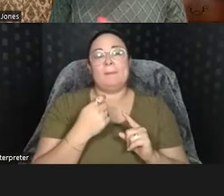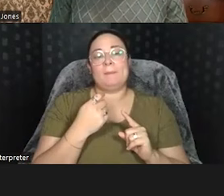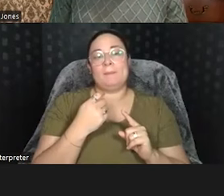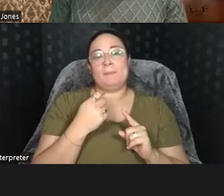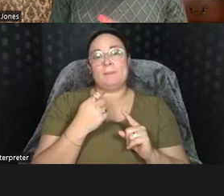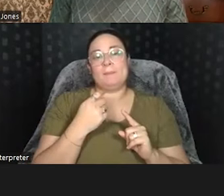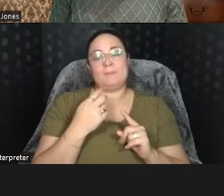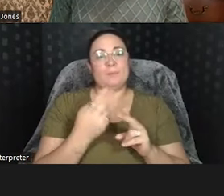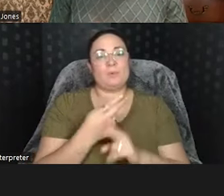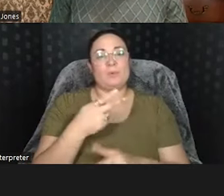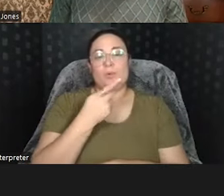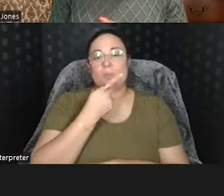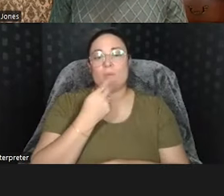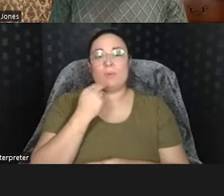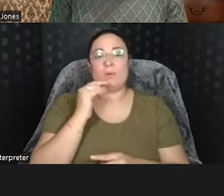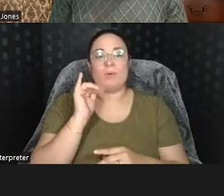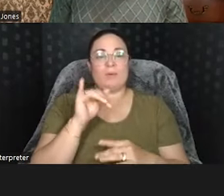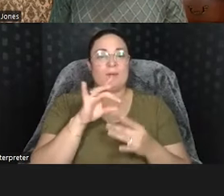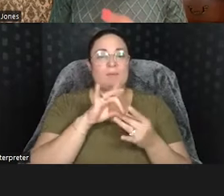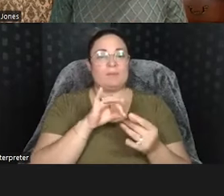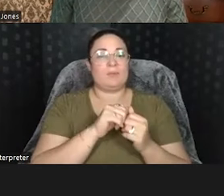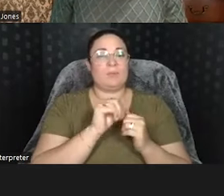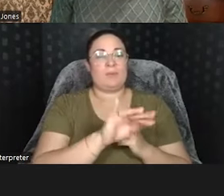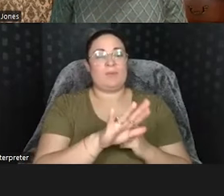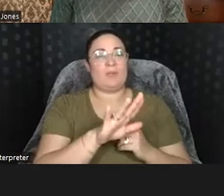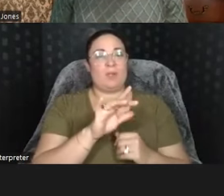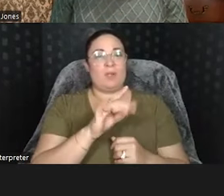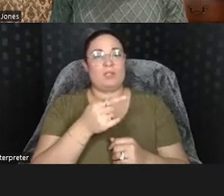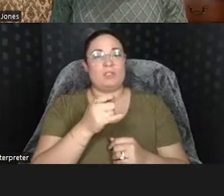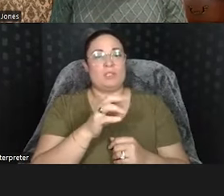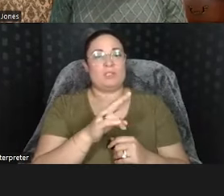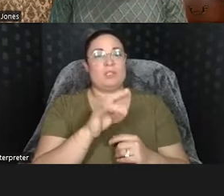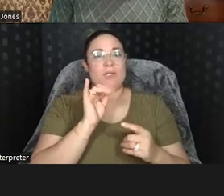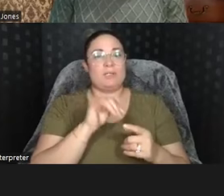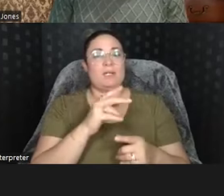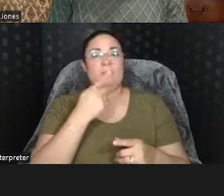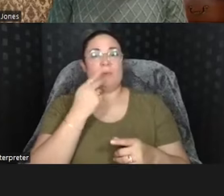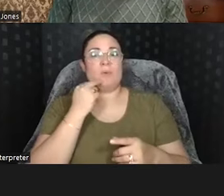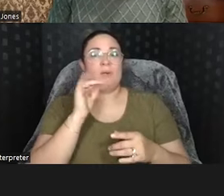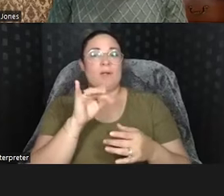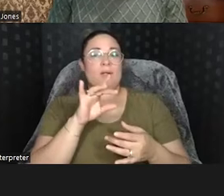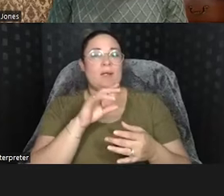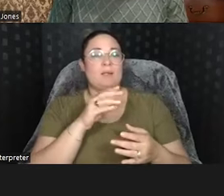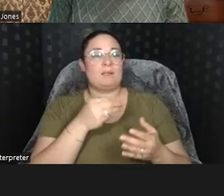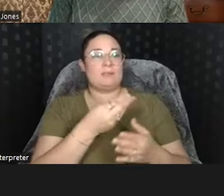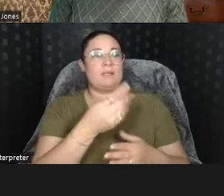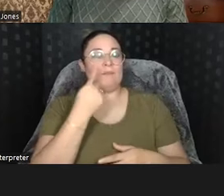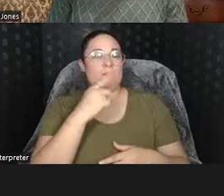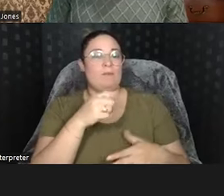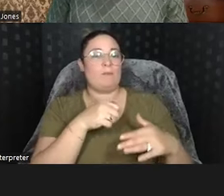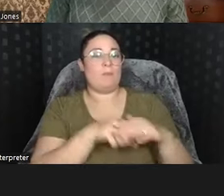the pronoun that is aligned with their gender and insist on them using the pronoun that's assigned at birth, for